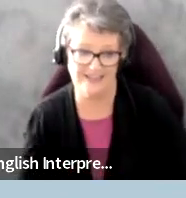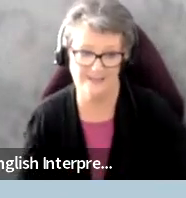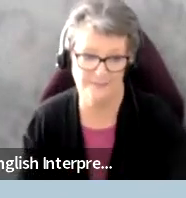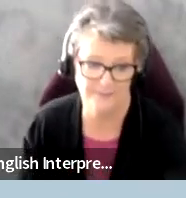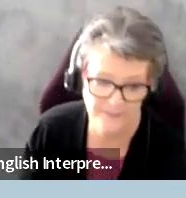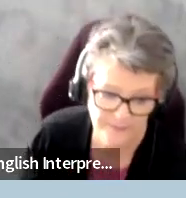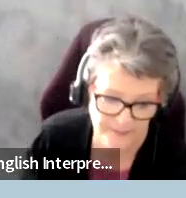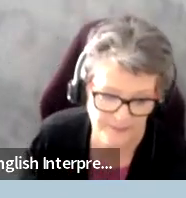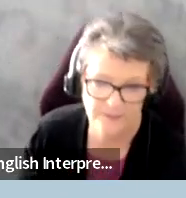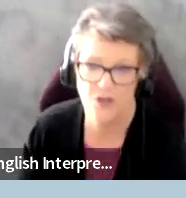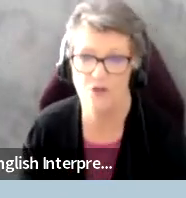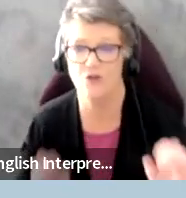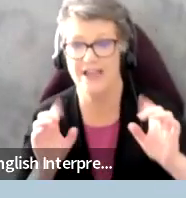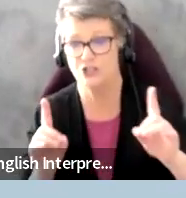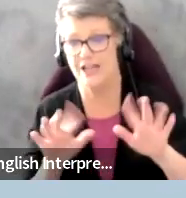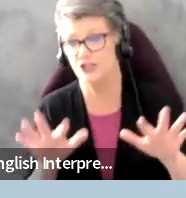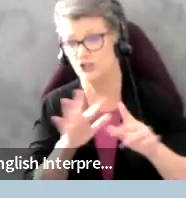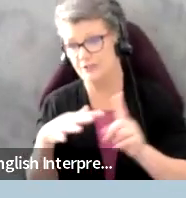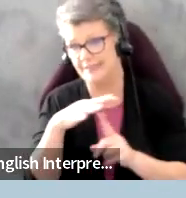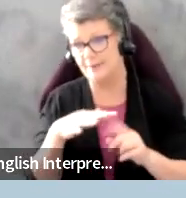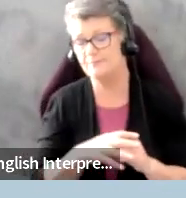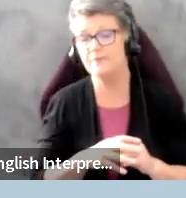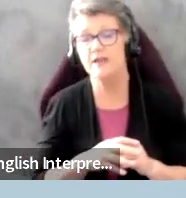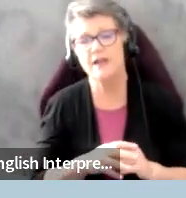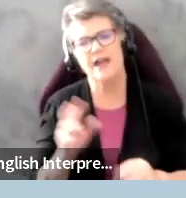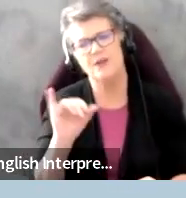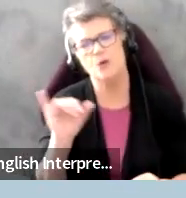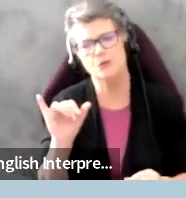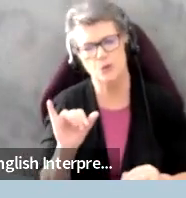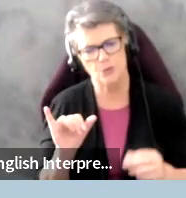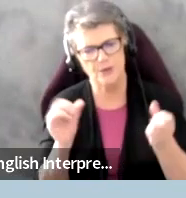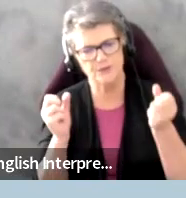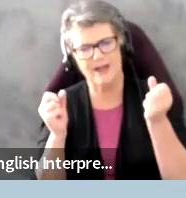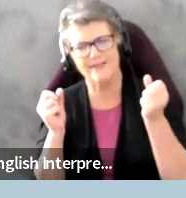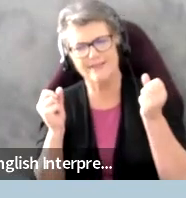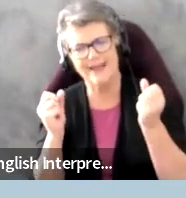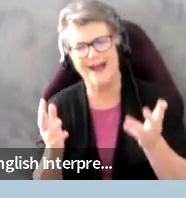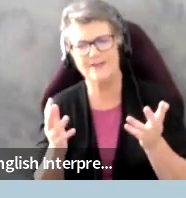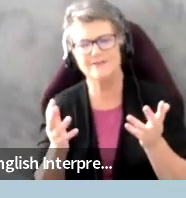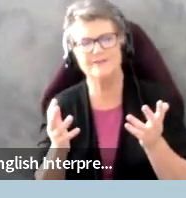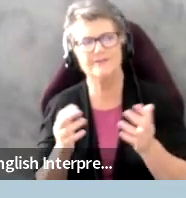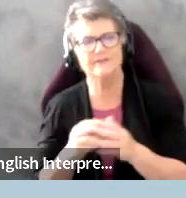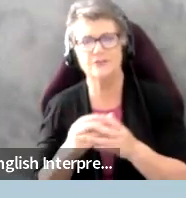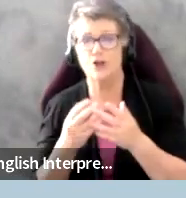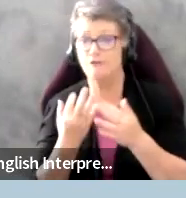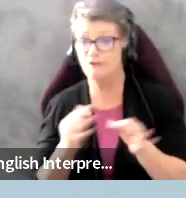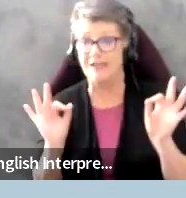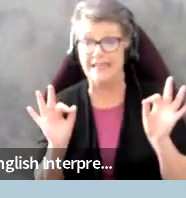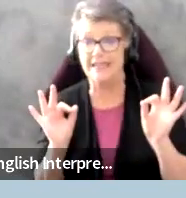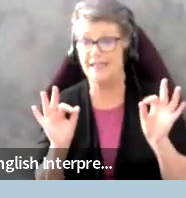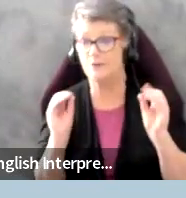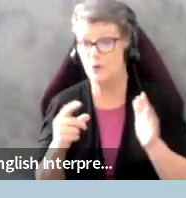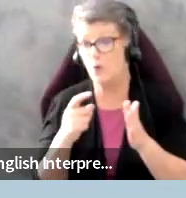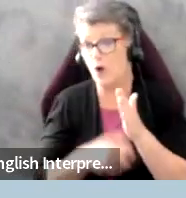the educational setting. And then there are a lot of free kind